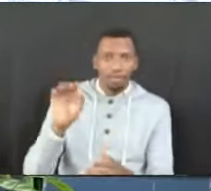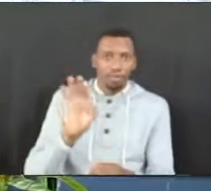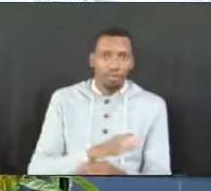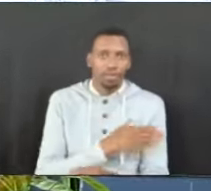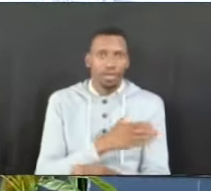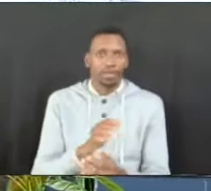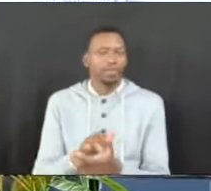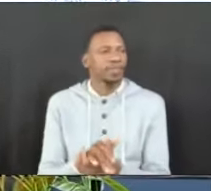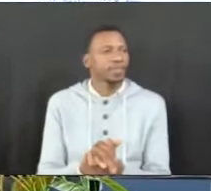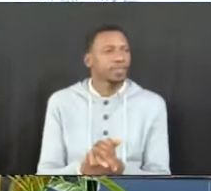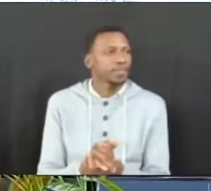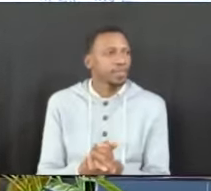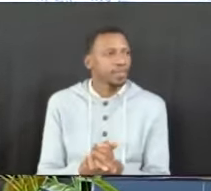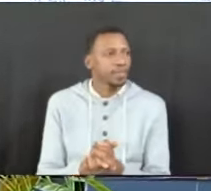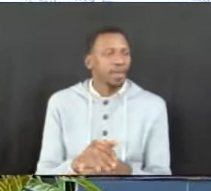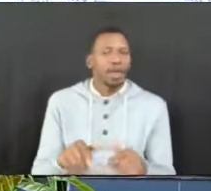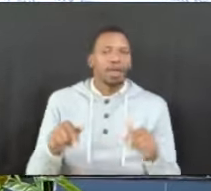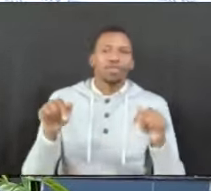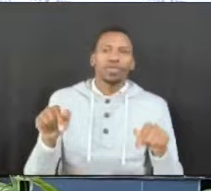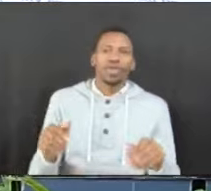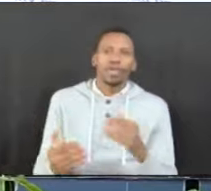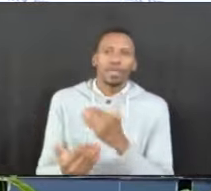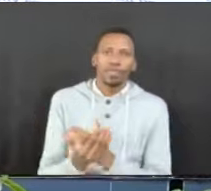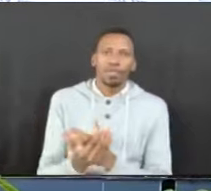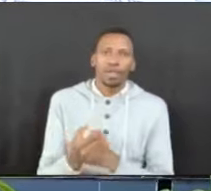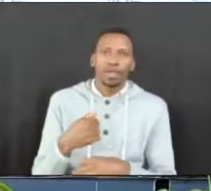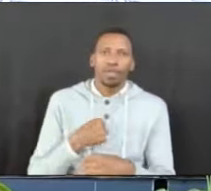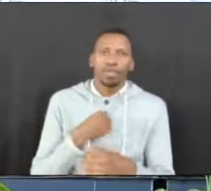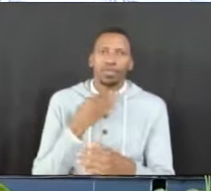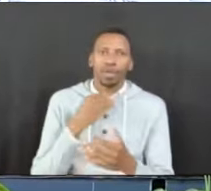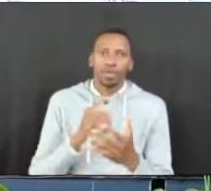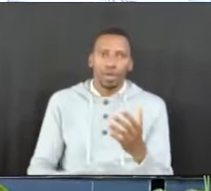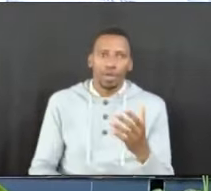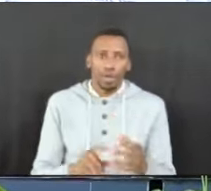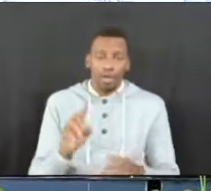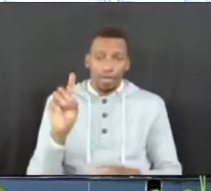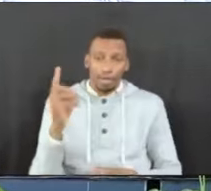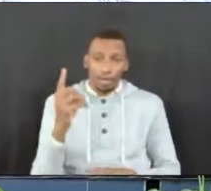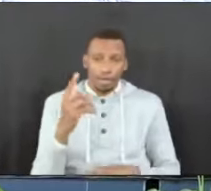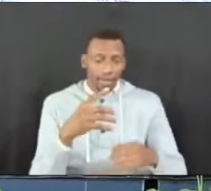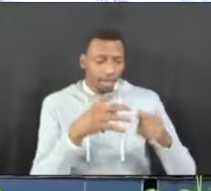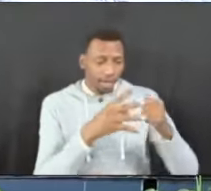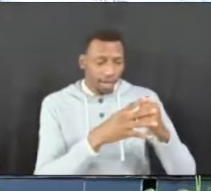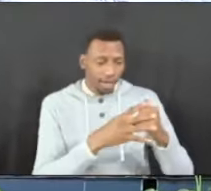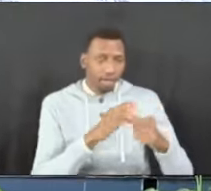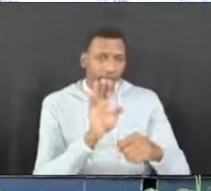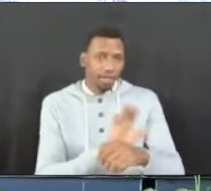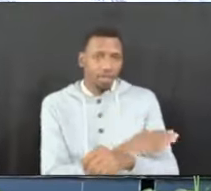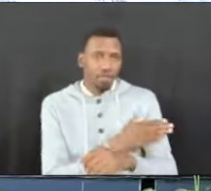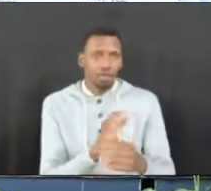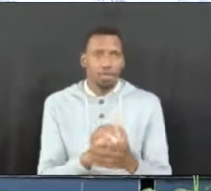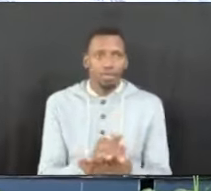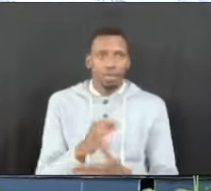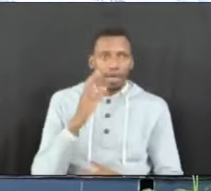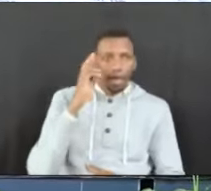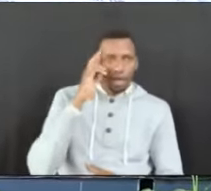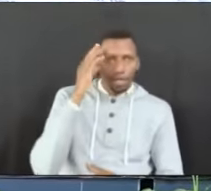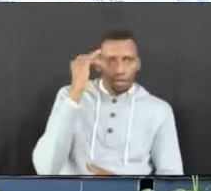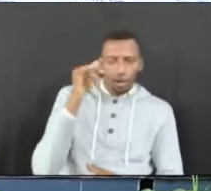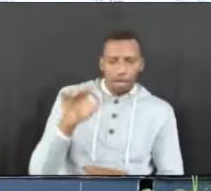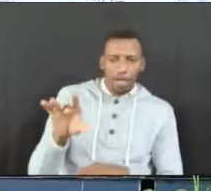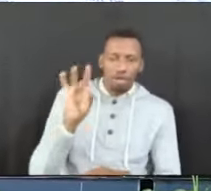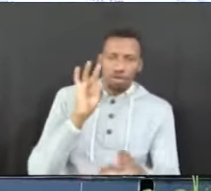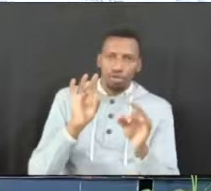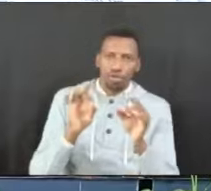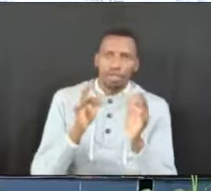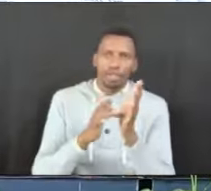music. This morning, I want to walk us through the first 9 songs. The book, and the reason why I've chosen the book of